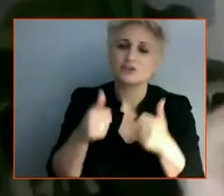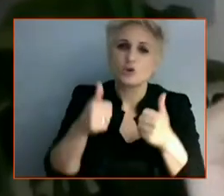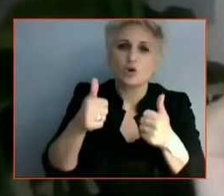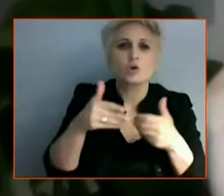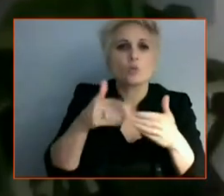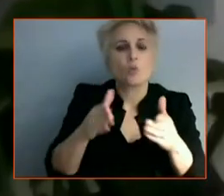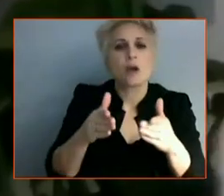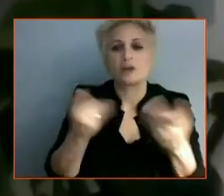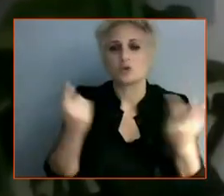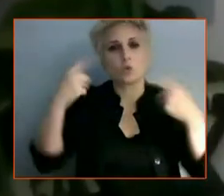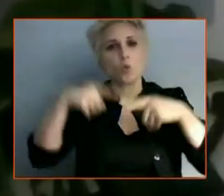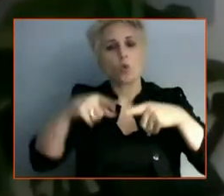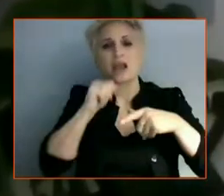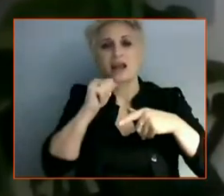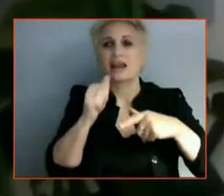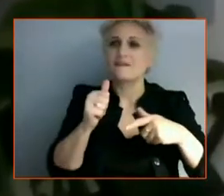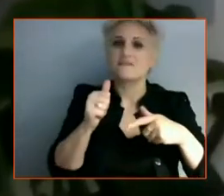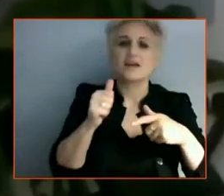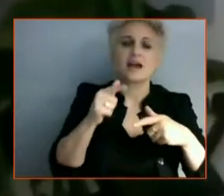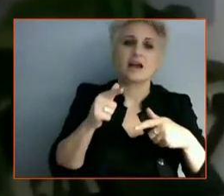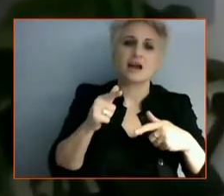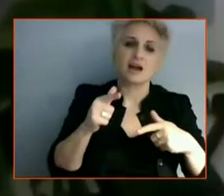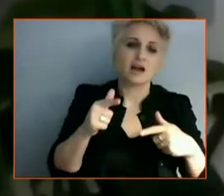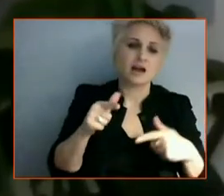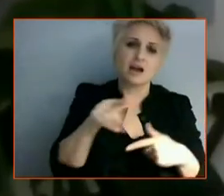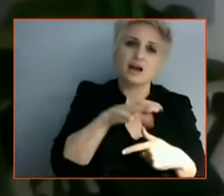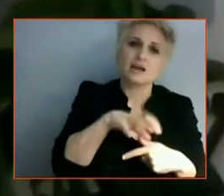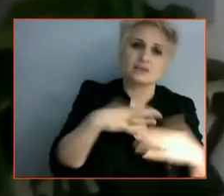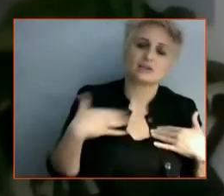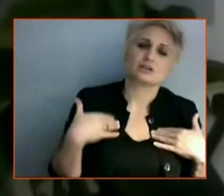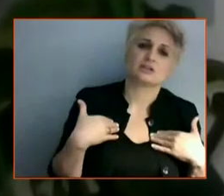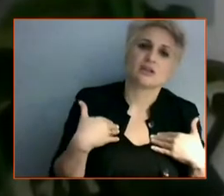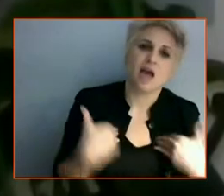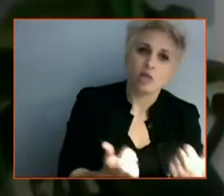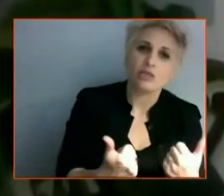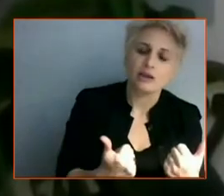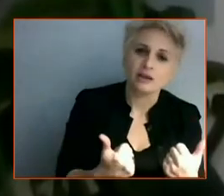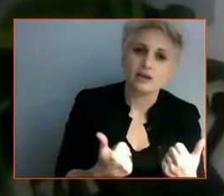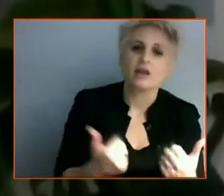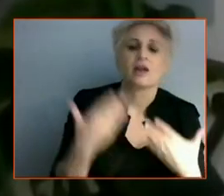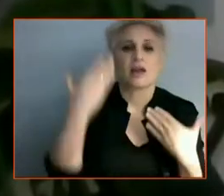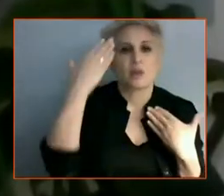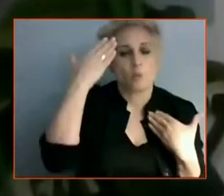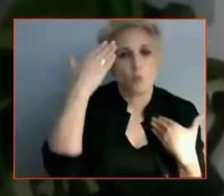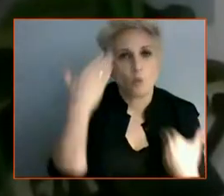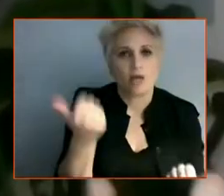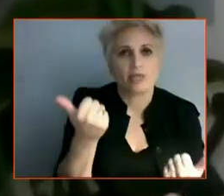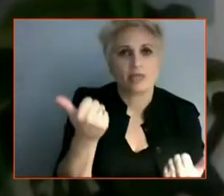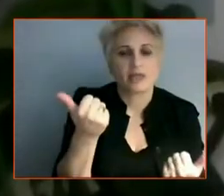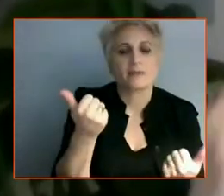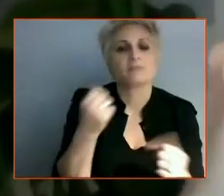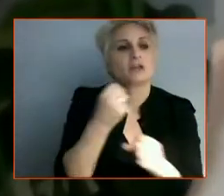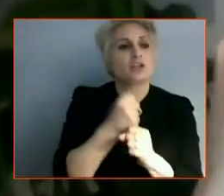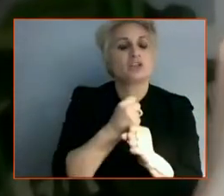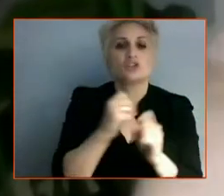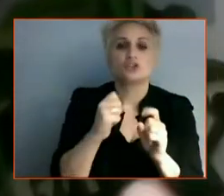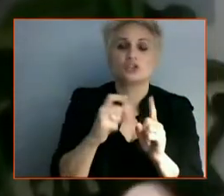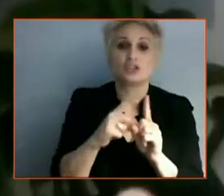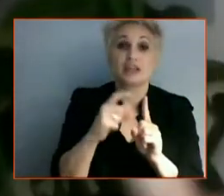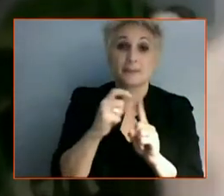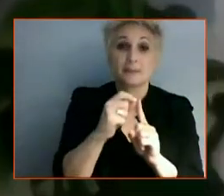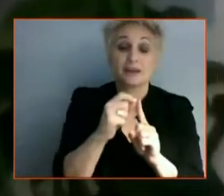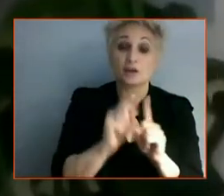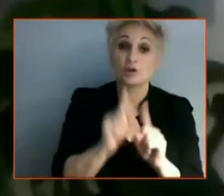distinguish between the quality of transactions nor the distribution of them. GDP goes up when somebody